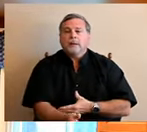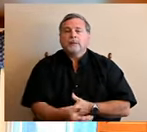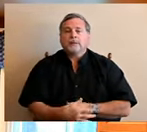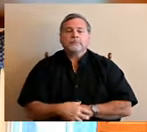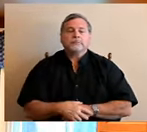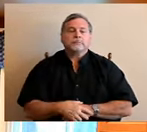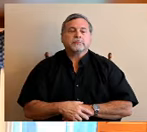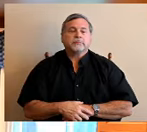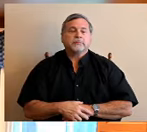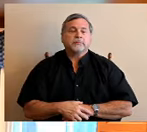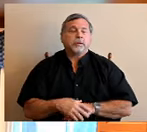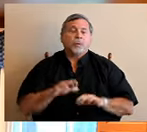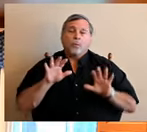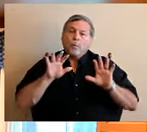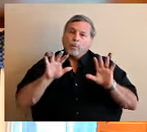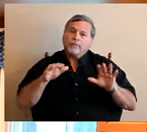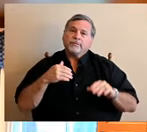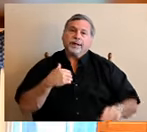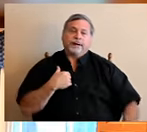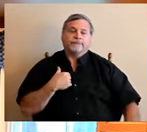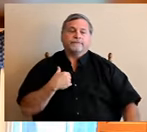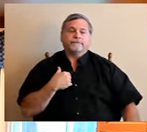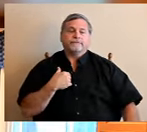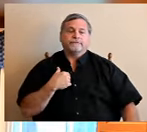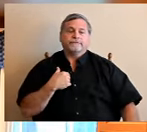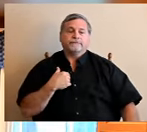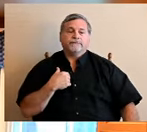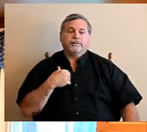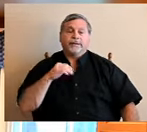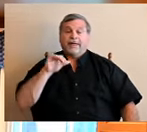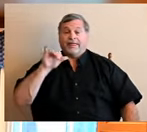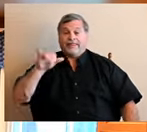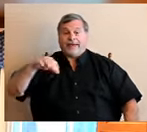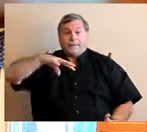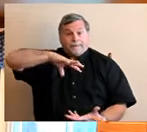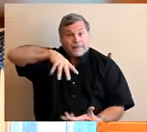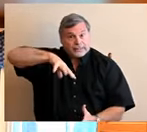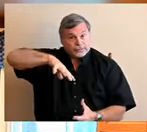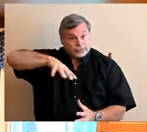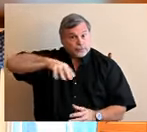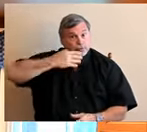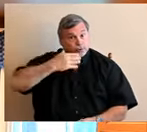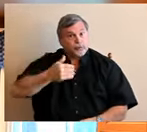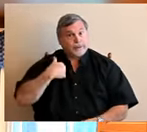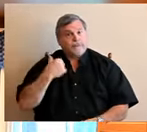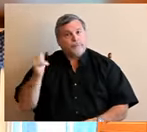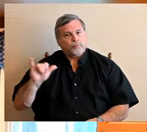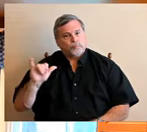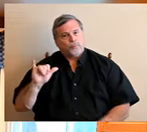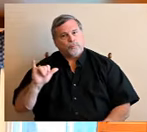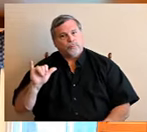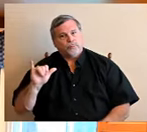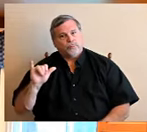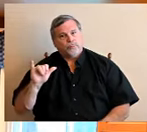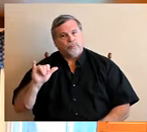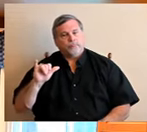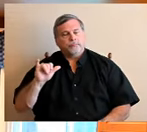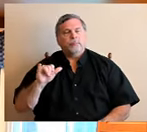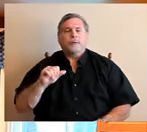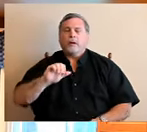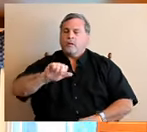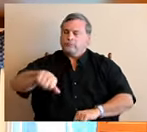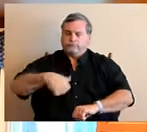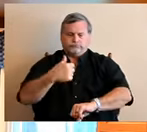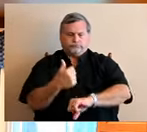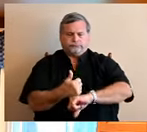it, but they're an excellent thing to have. Now that KitchenAid mixer is also something that's nice to have. A stand mixer